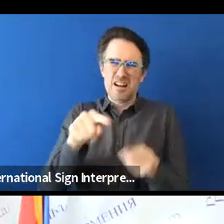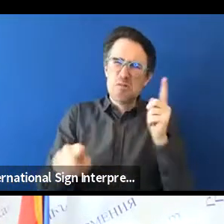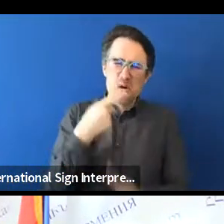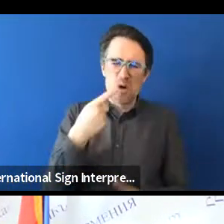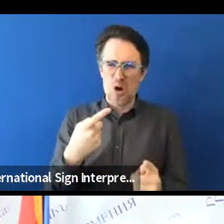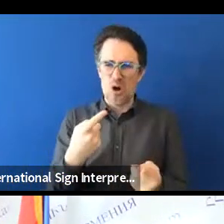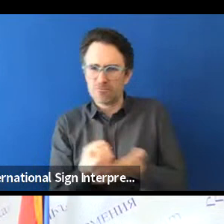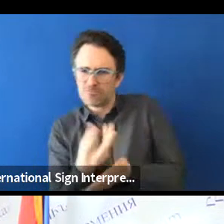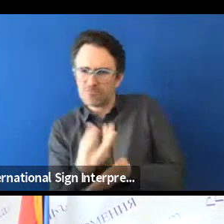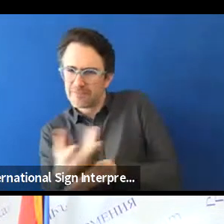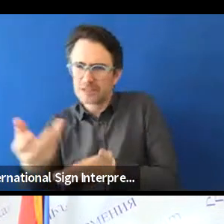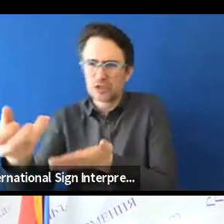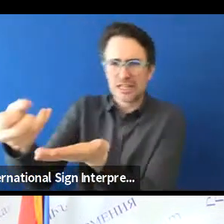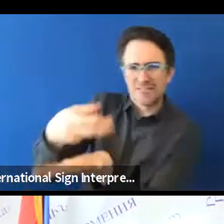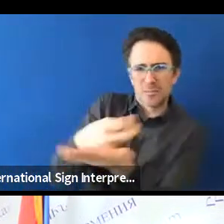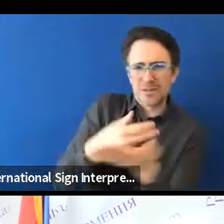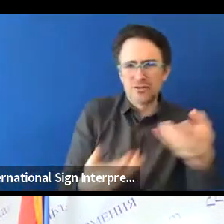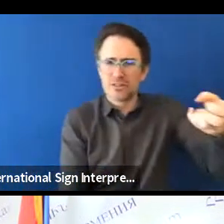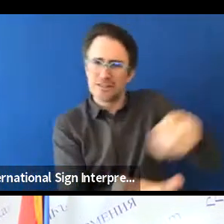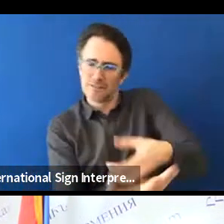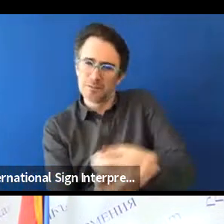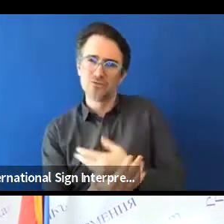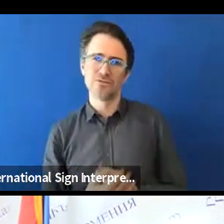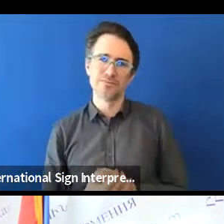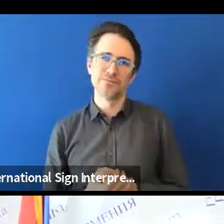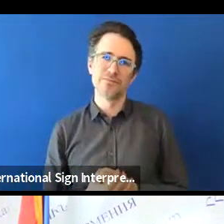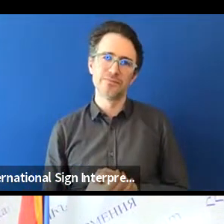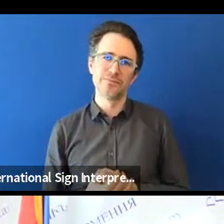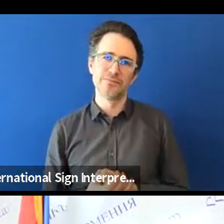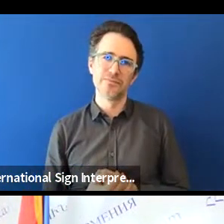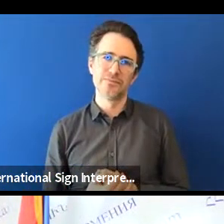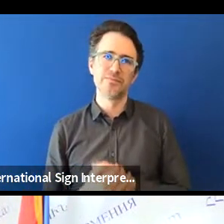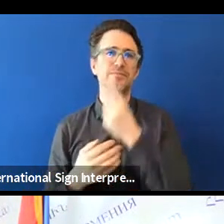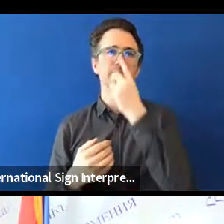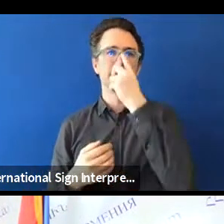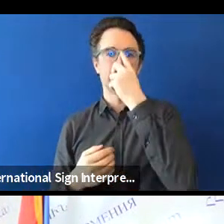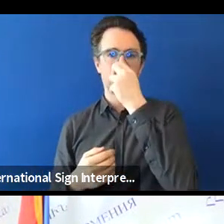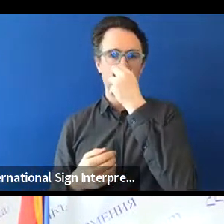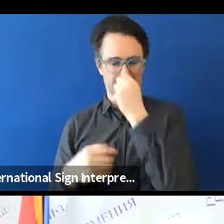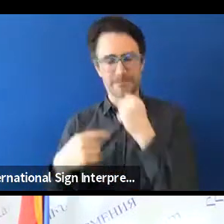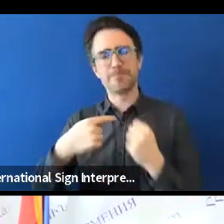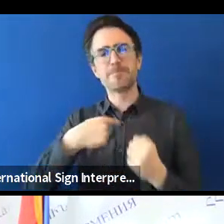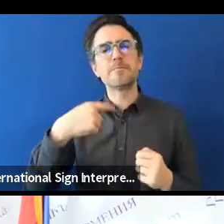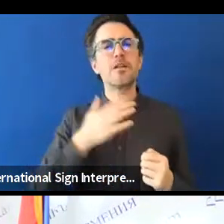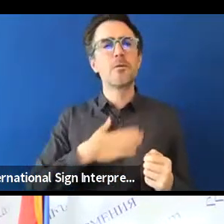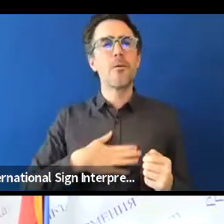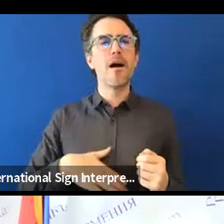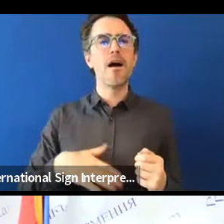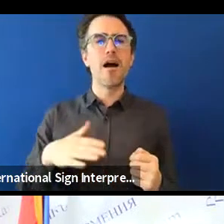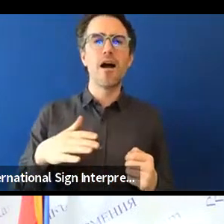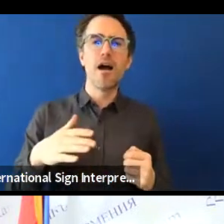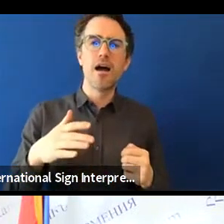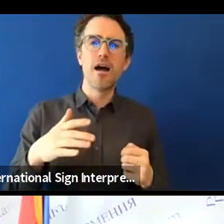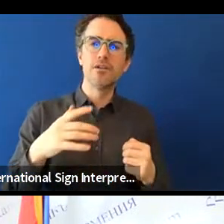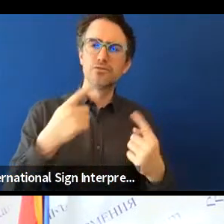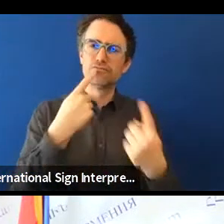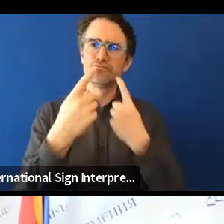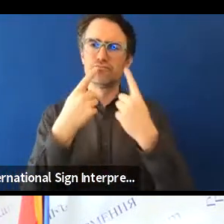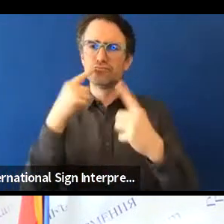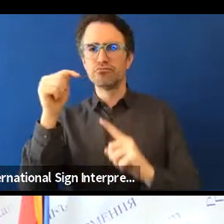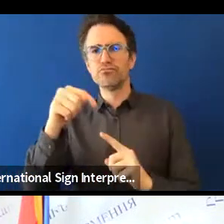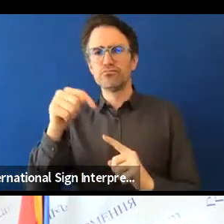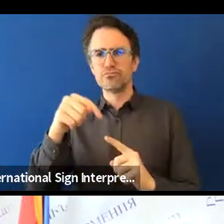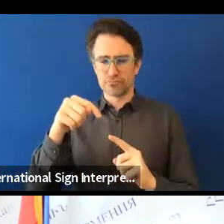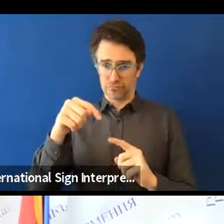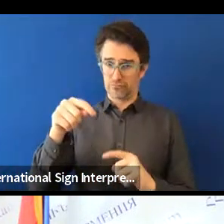I just wanted to tell you that my commissioner, so this is our Minister